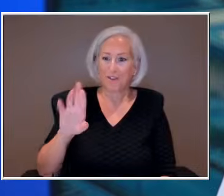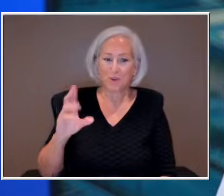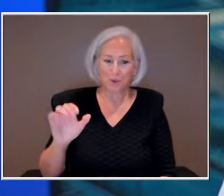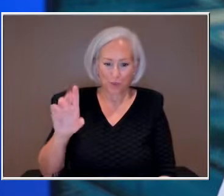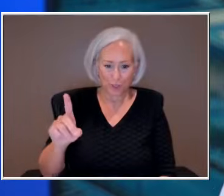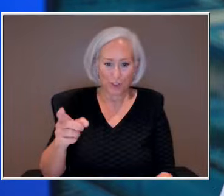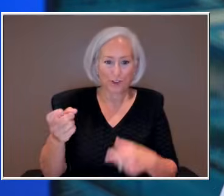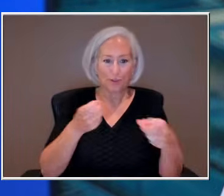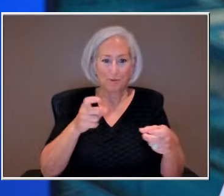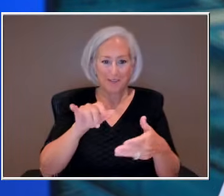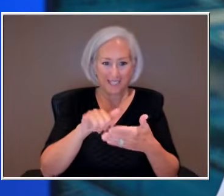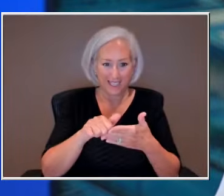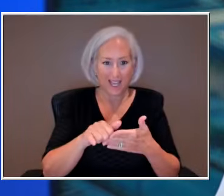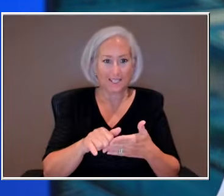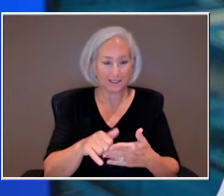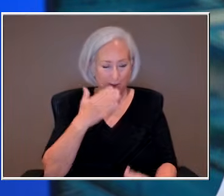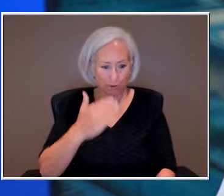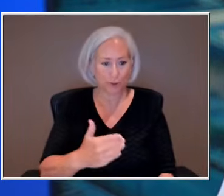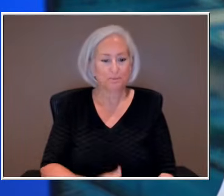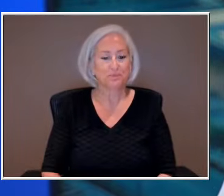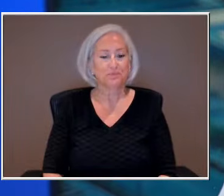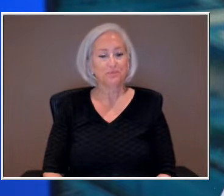that CAR-T therapy. It was good,